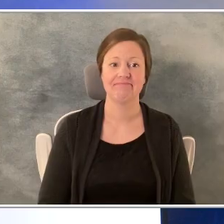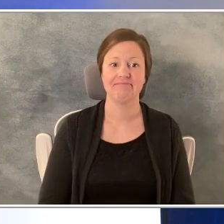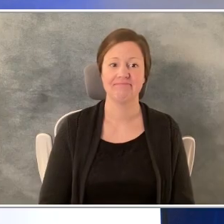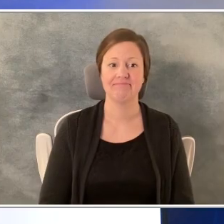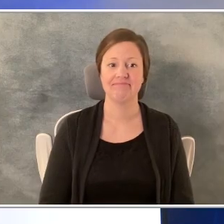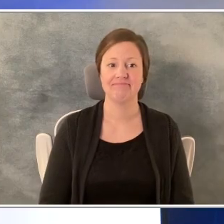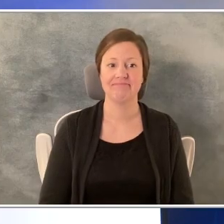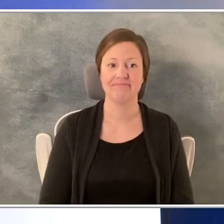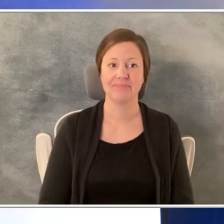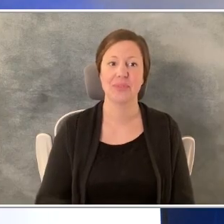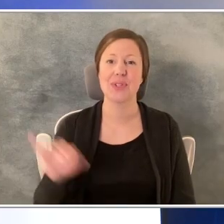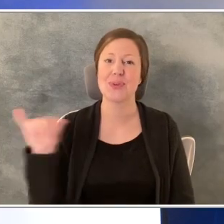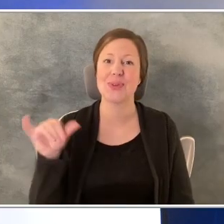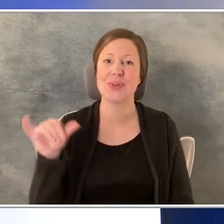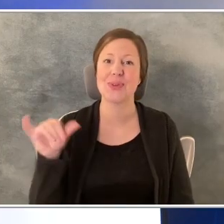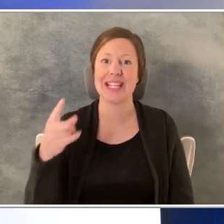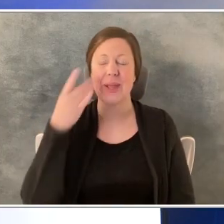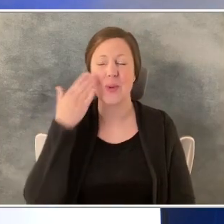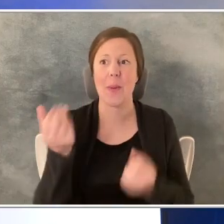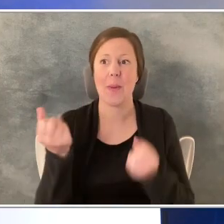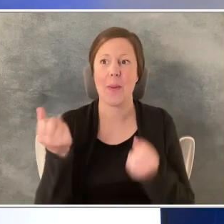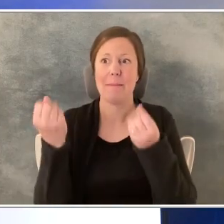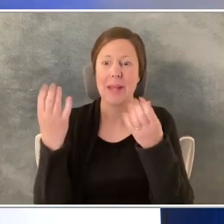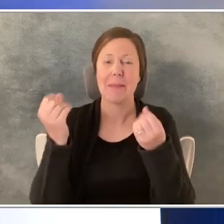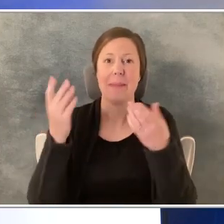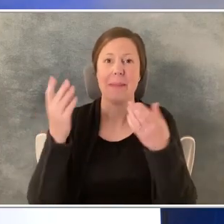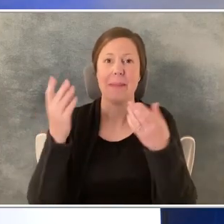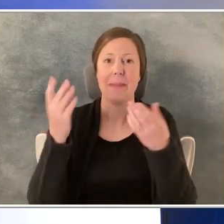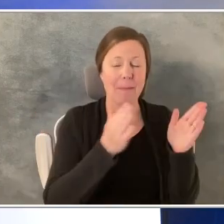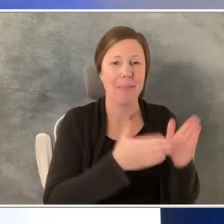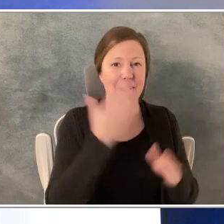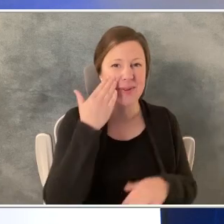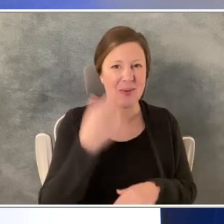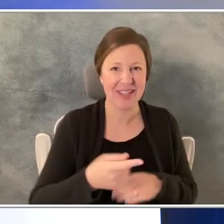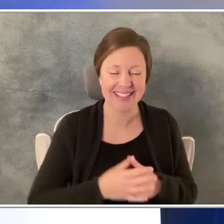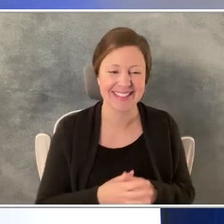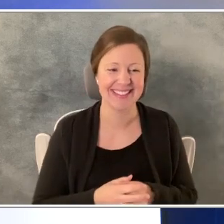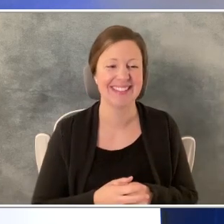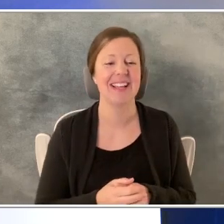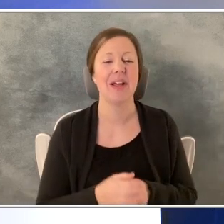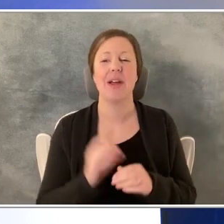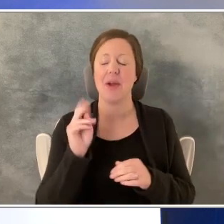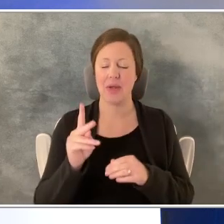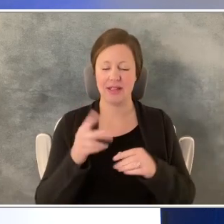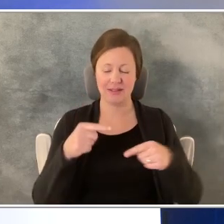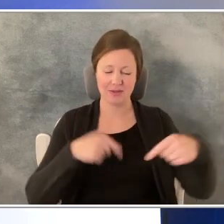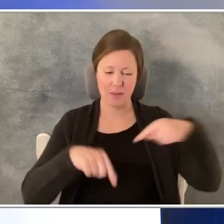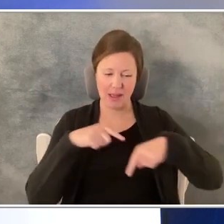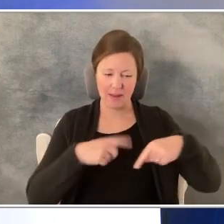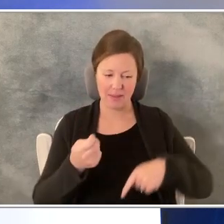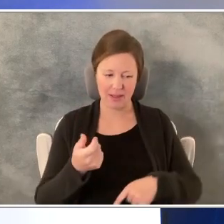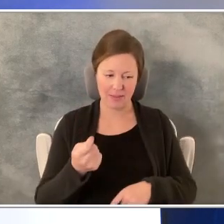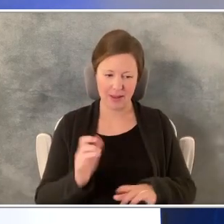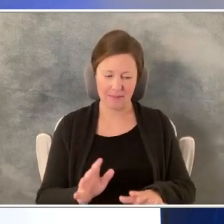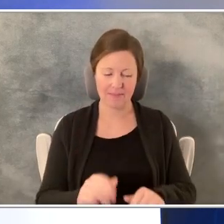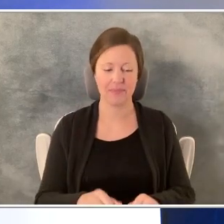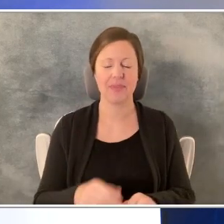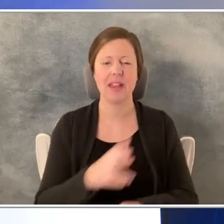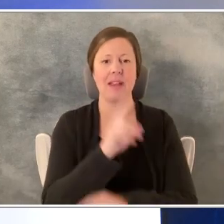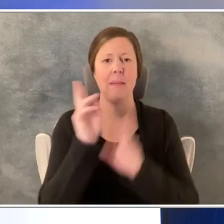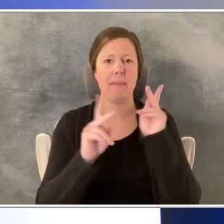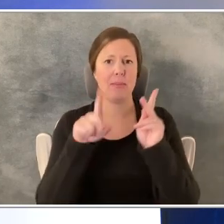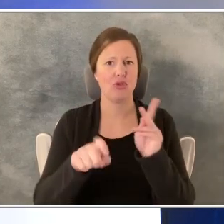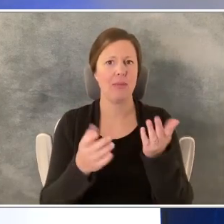right? I love that you did the research. A lot of people don't do that. I just want to back up. Should patients be asking for those scans